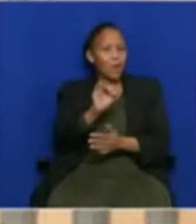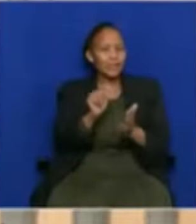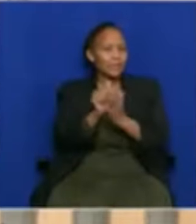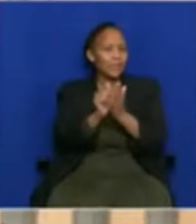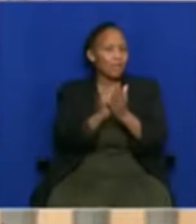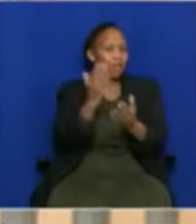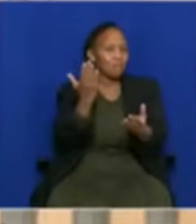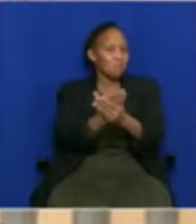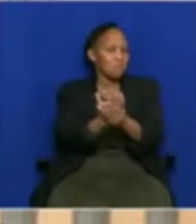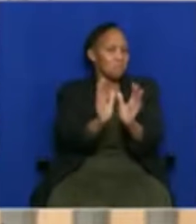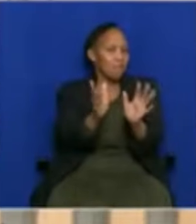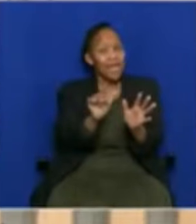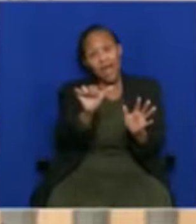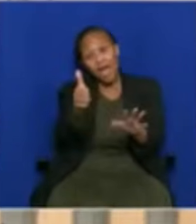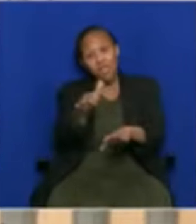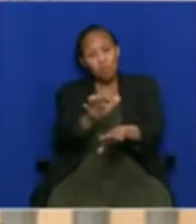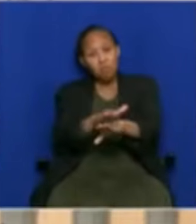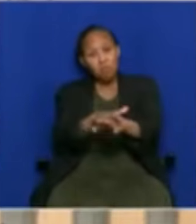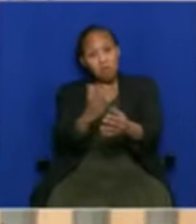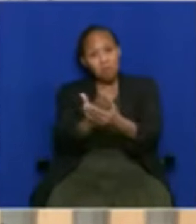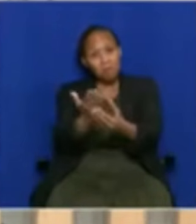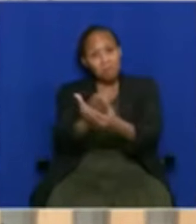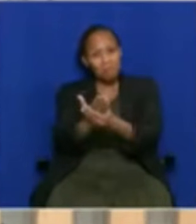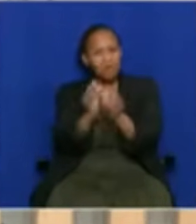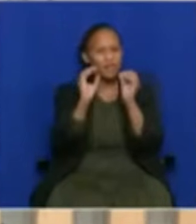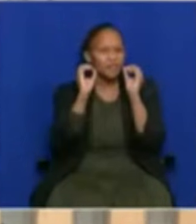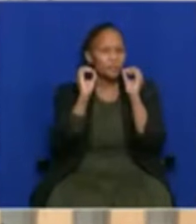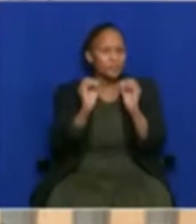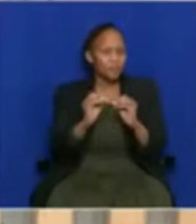Am I correct? Is that what you found as well?